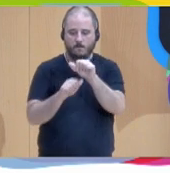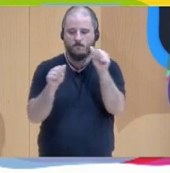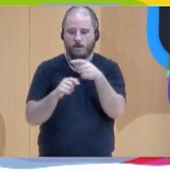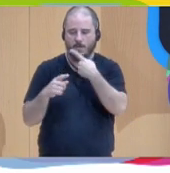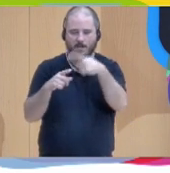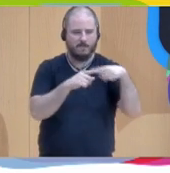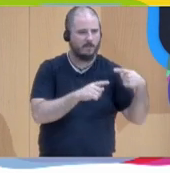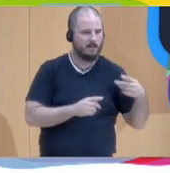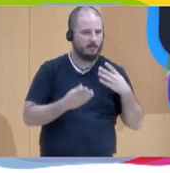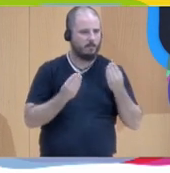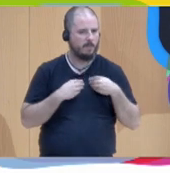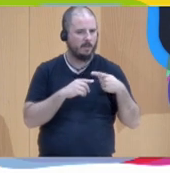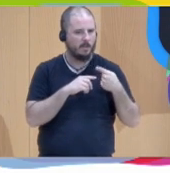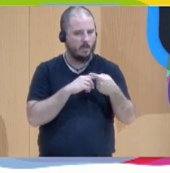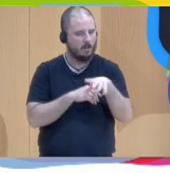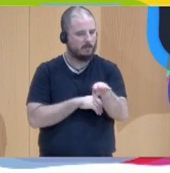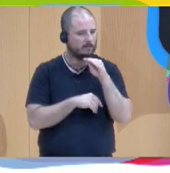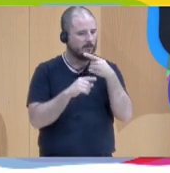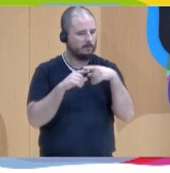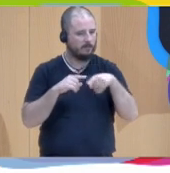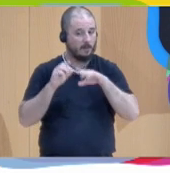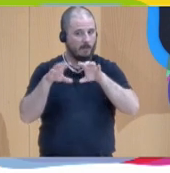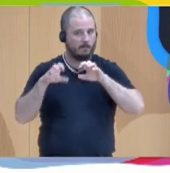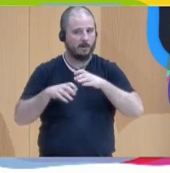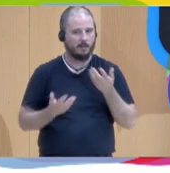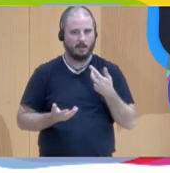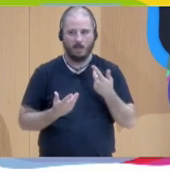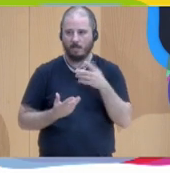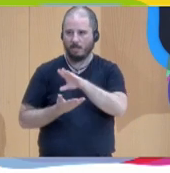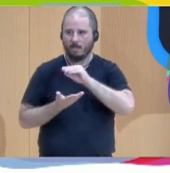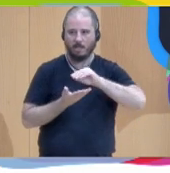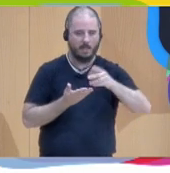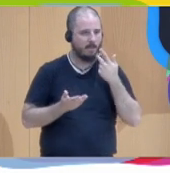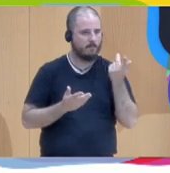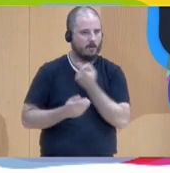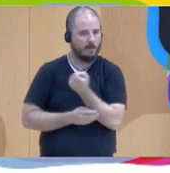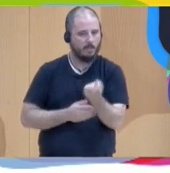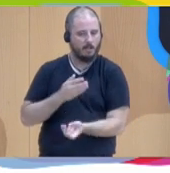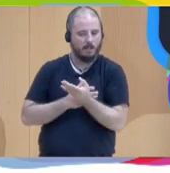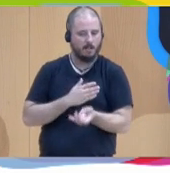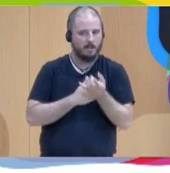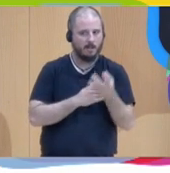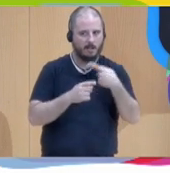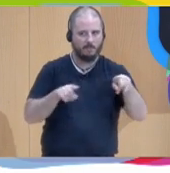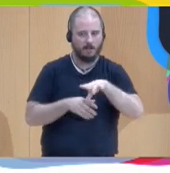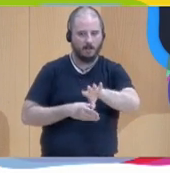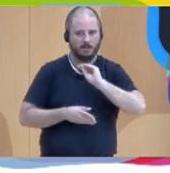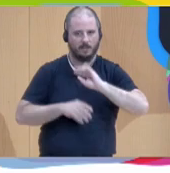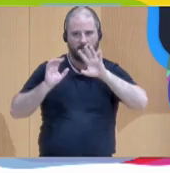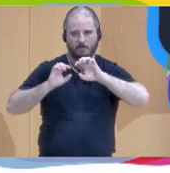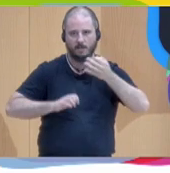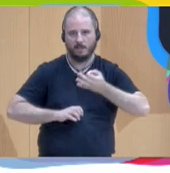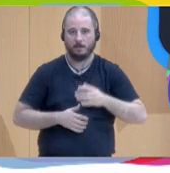are raising up on the everyday life. We can go further then. Thank you, thank you. Un buen retrato de Finlandia con aspectos que